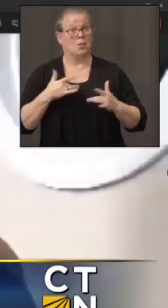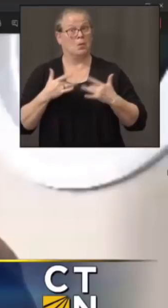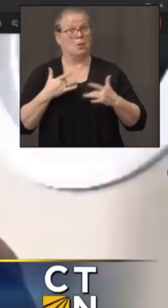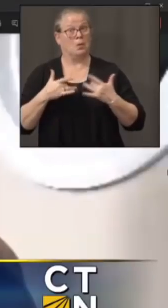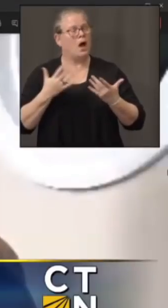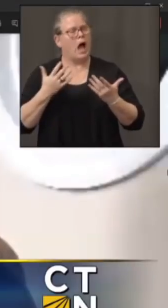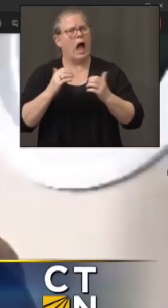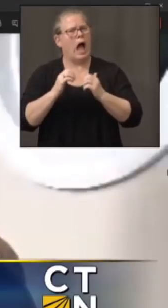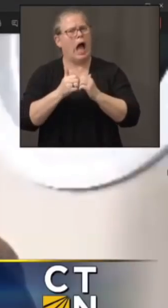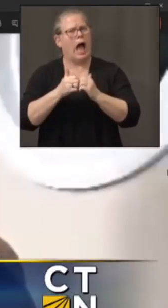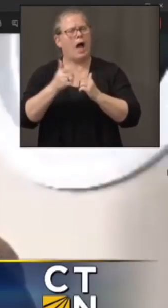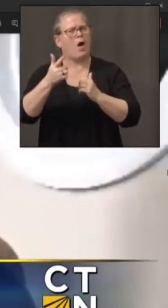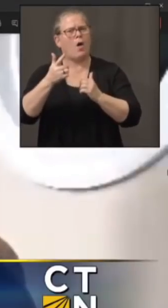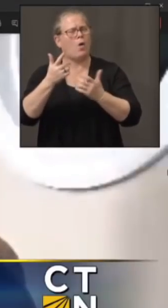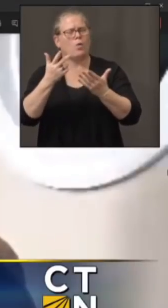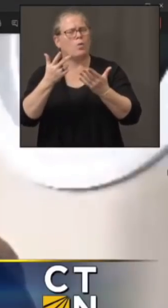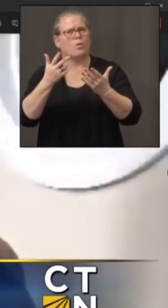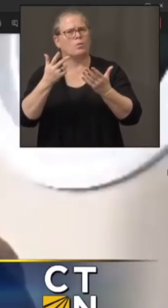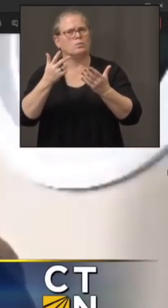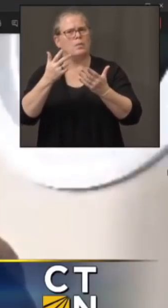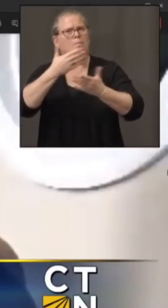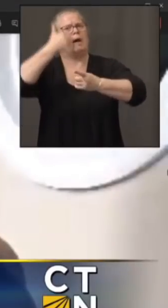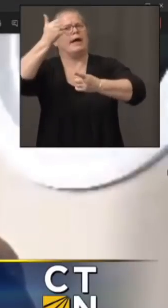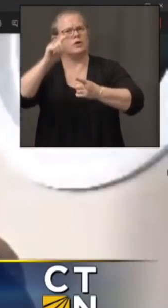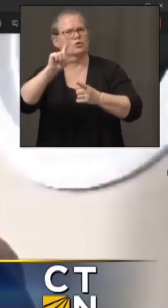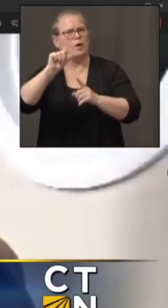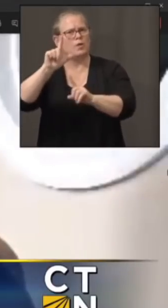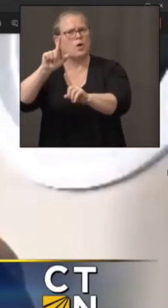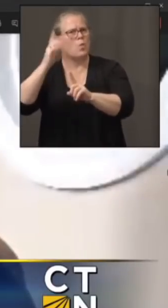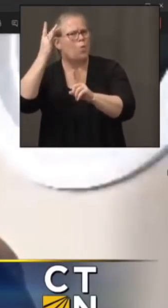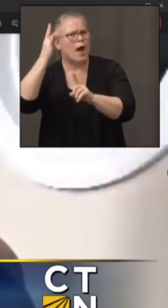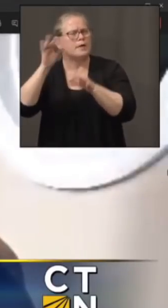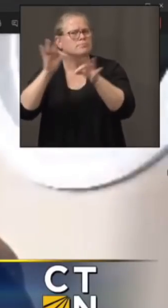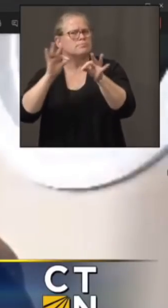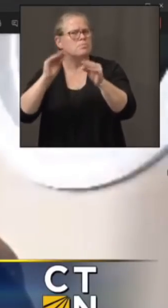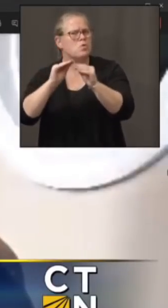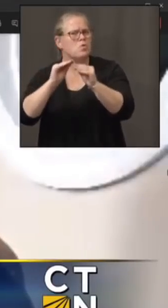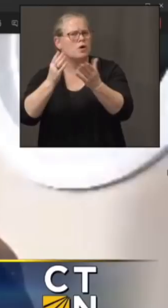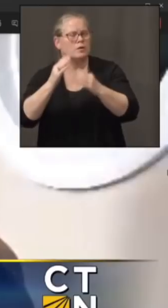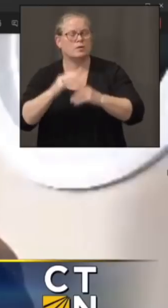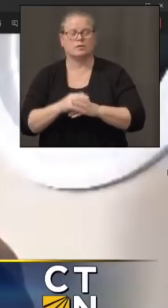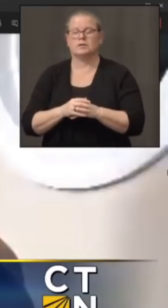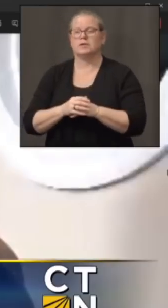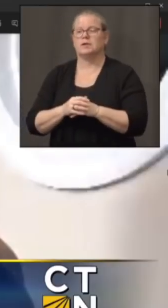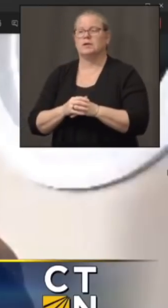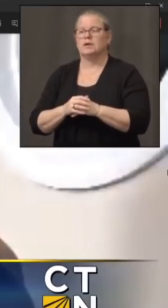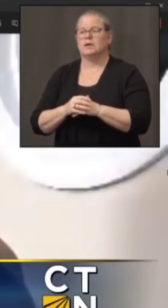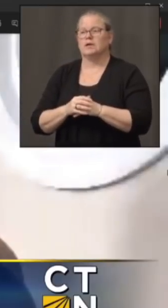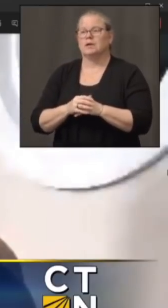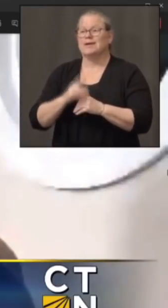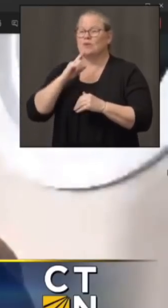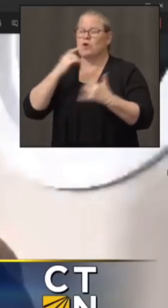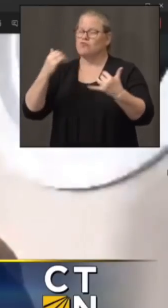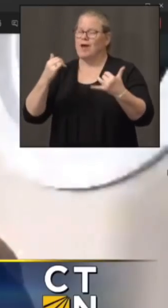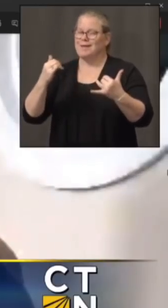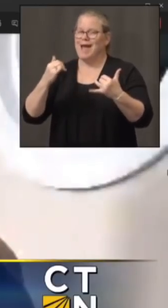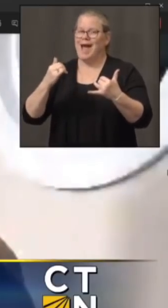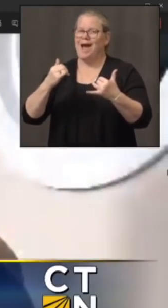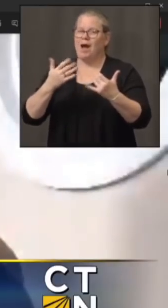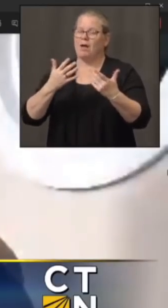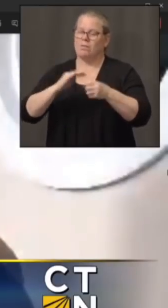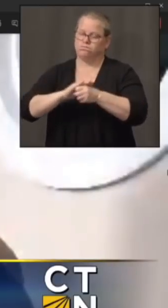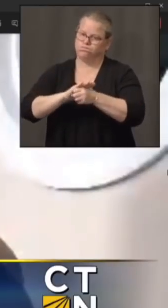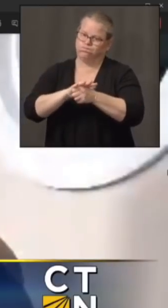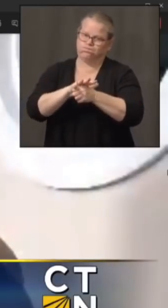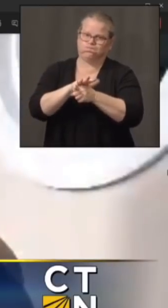have a dense epidemic right now, and I think the question is how long will it last, and where will we peak out? But we've